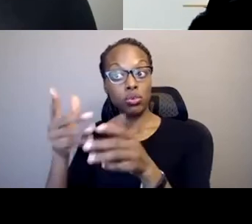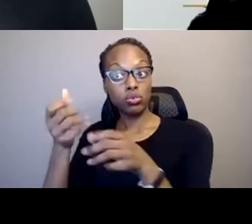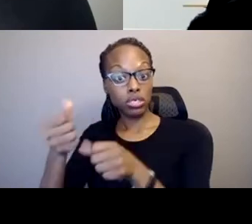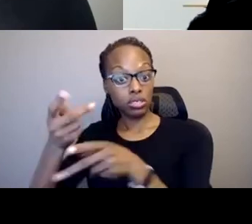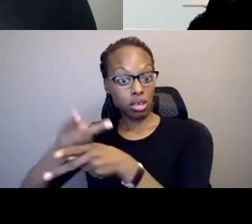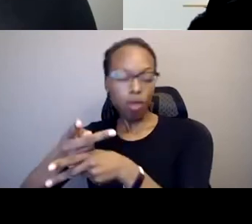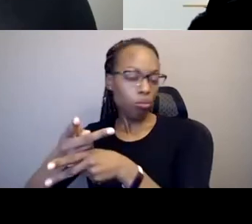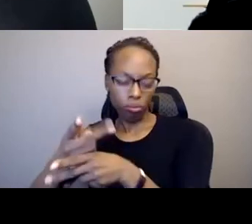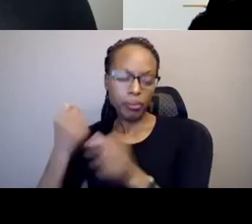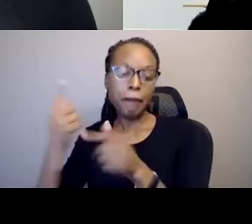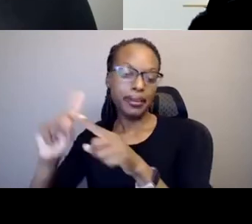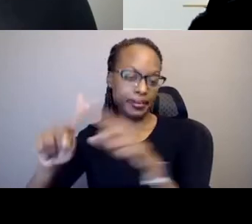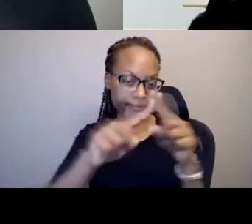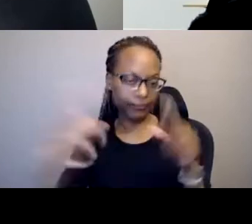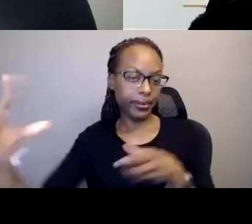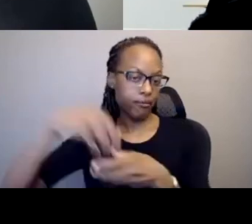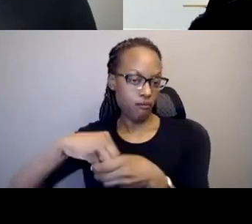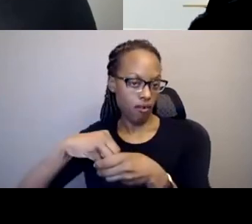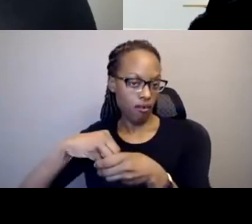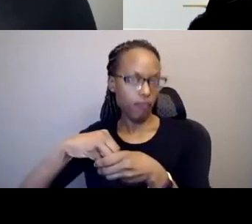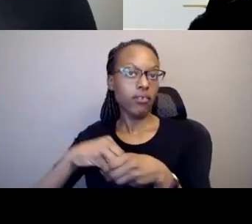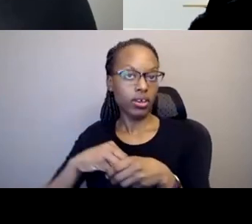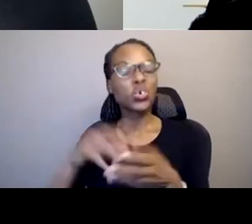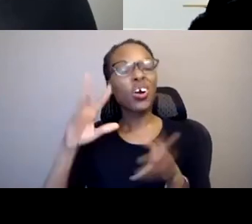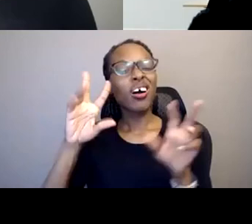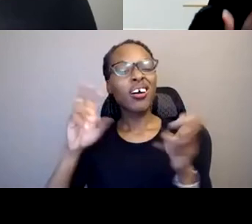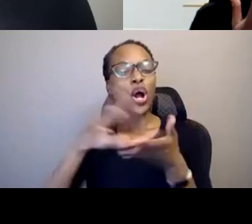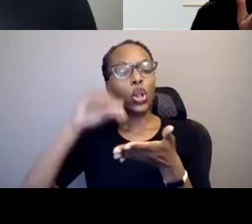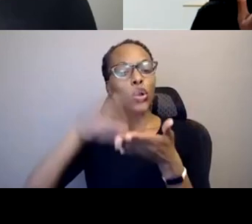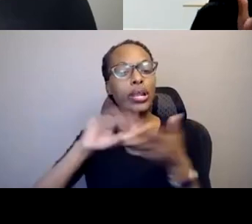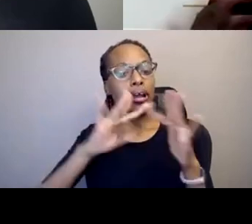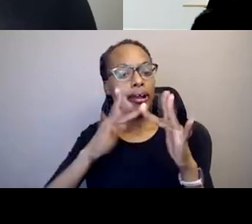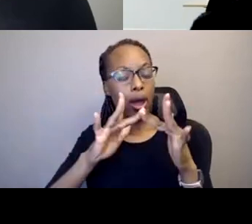extremely participatory. You know, our learning network, I think, is composed of about